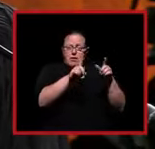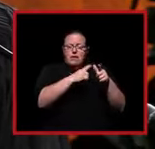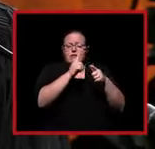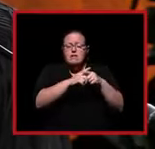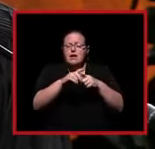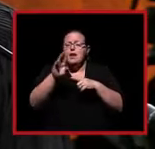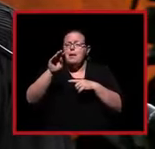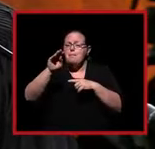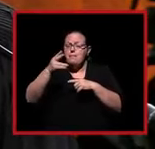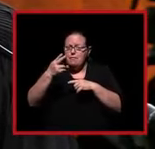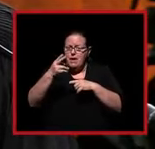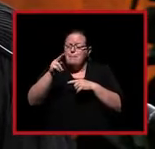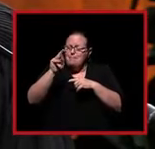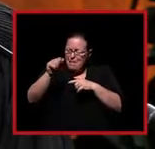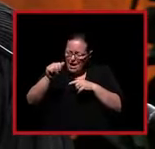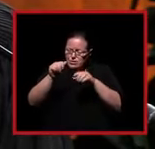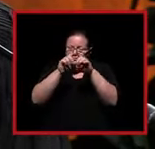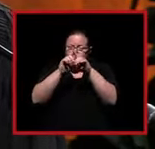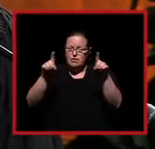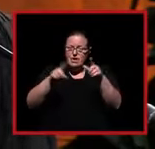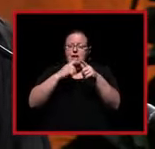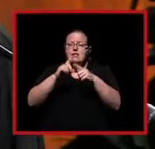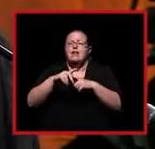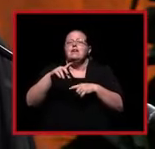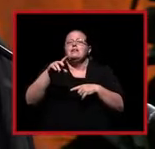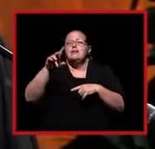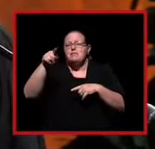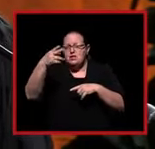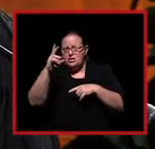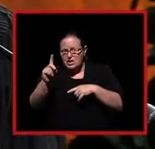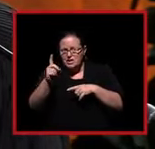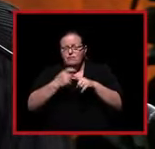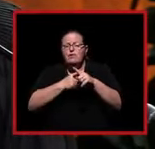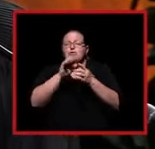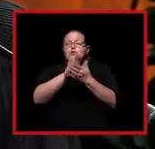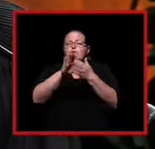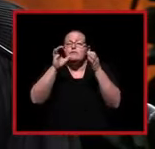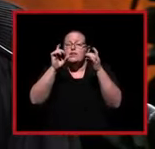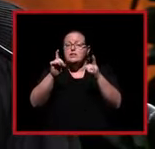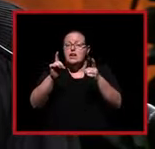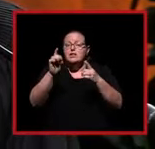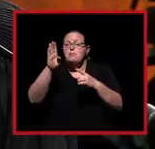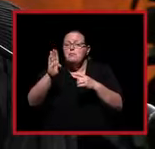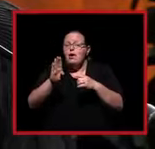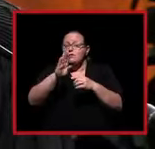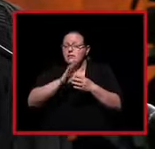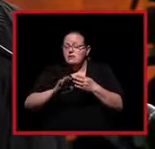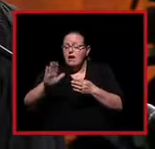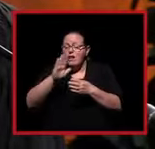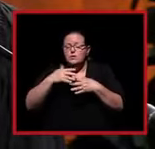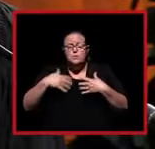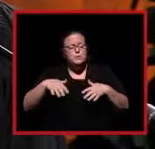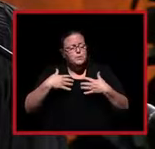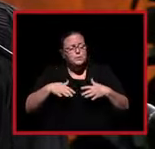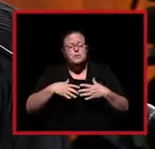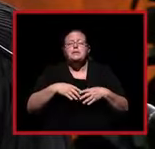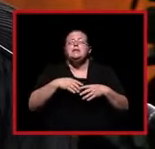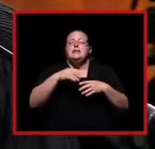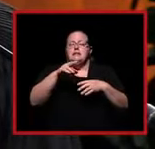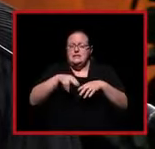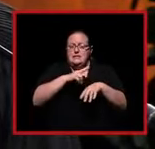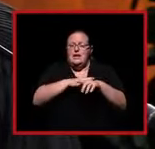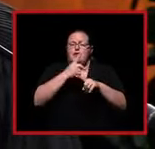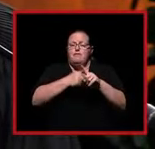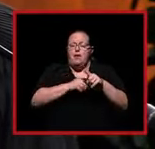of education in the School of Education from Boston College. He's held a variety of leadership positions in school districts in eastern Massachusetts